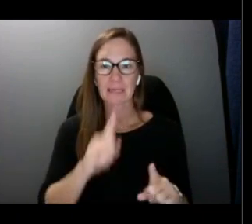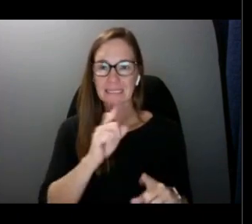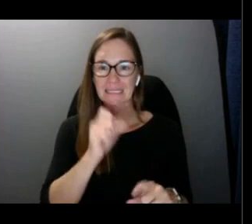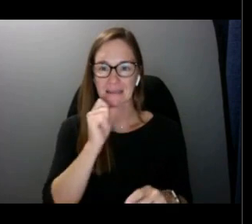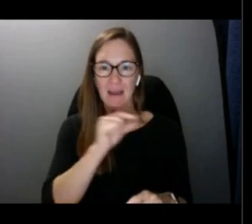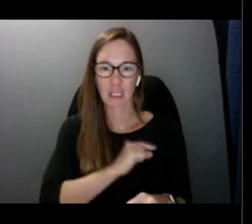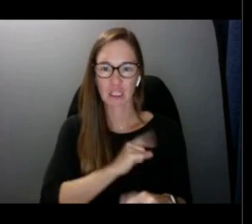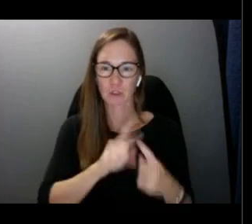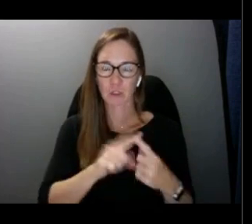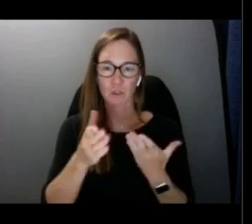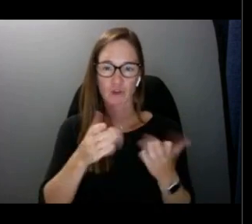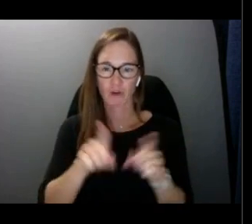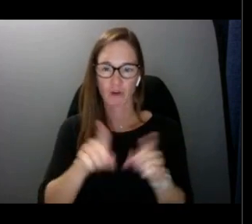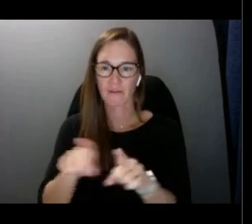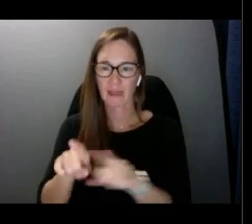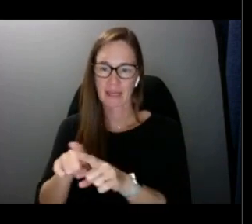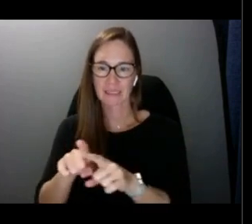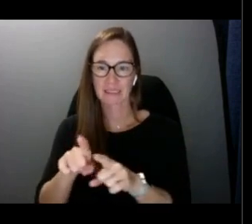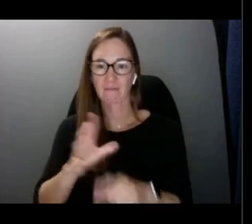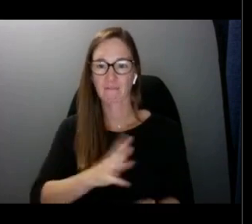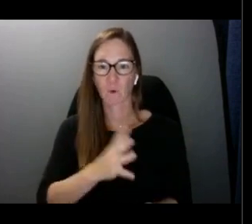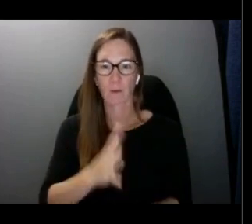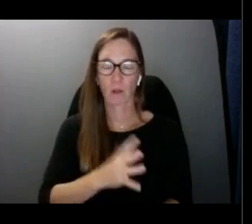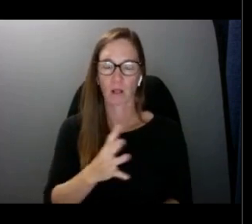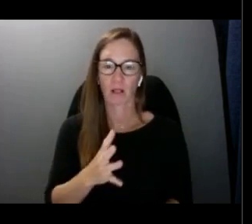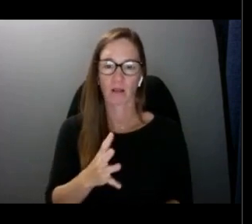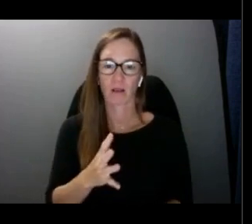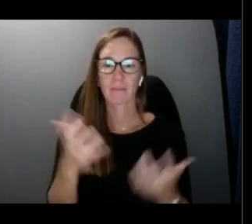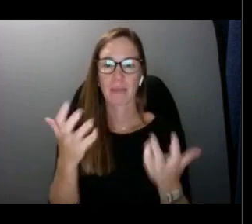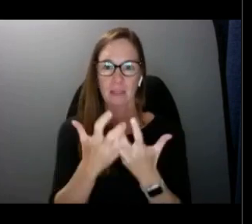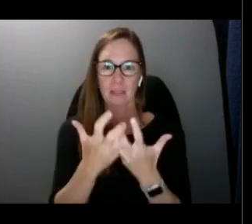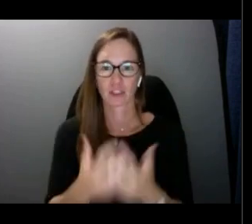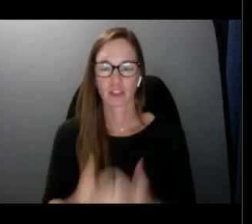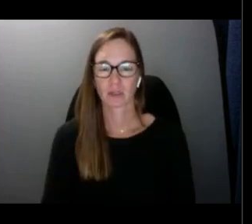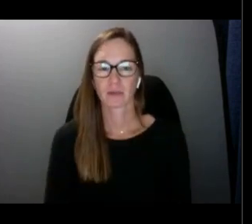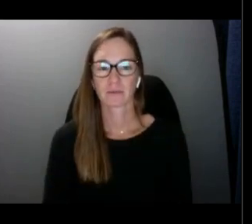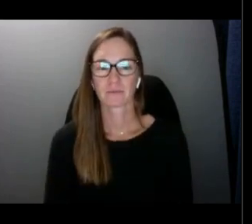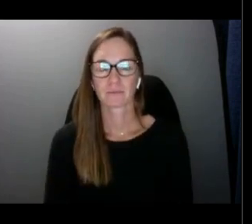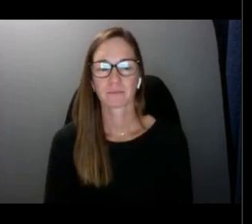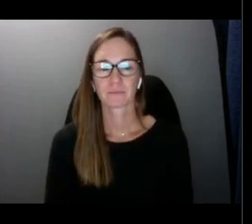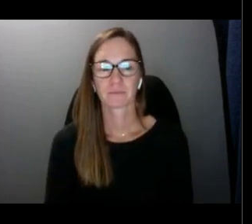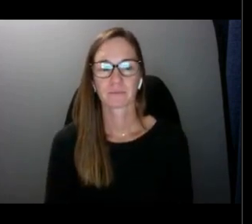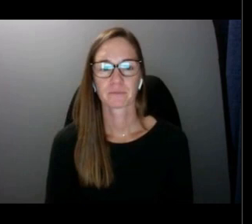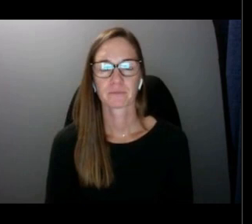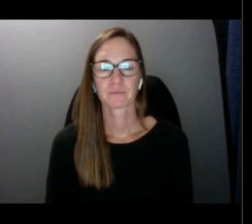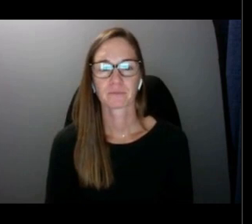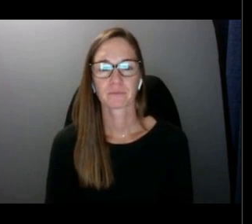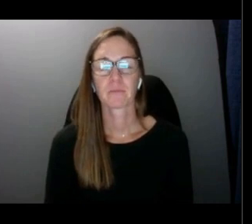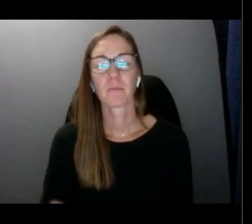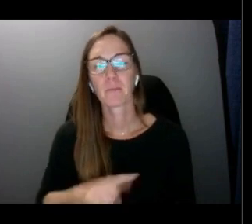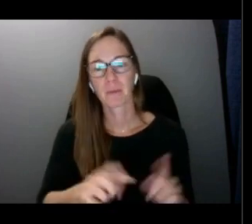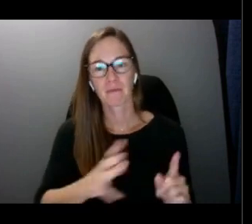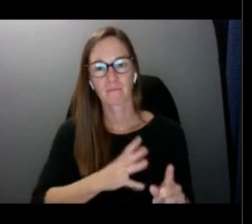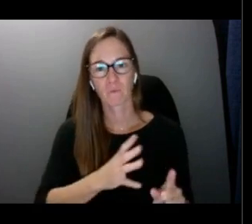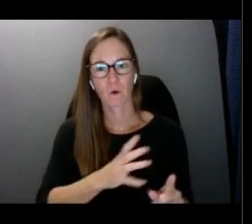eligible to serve as formal match. But formal match is not